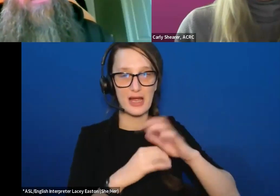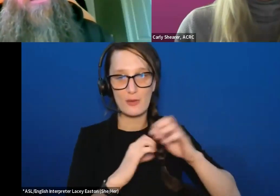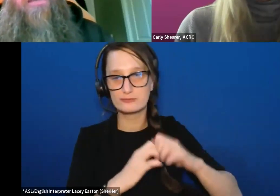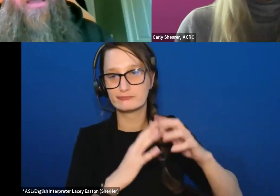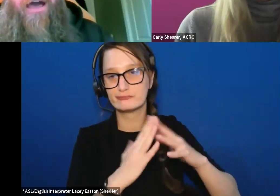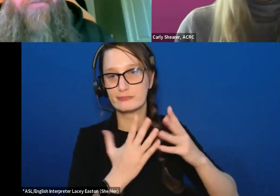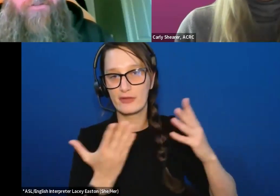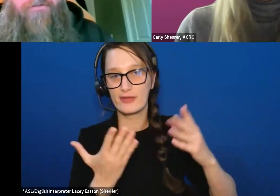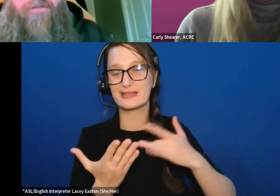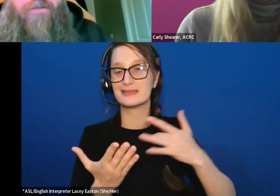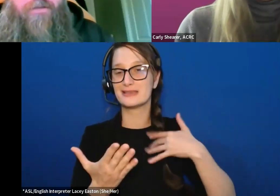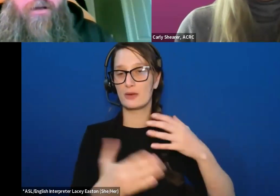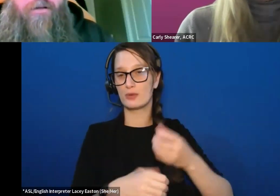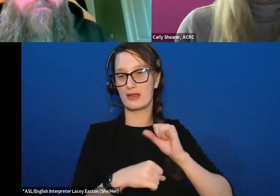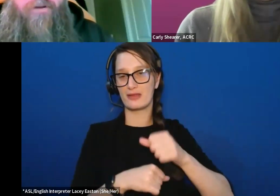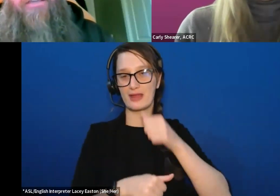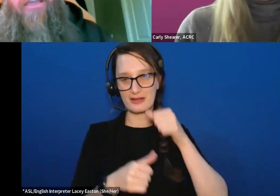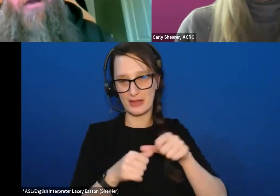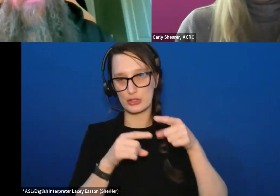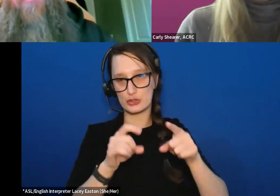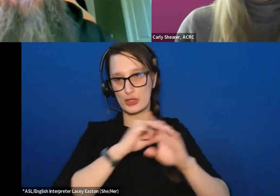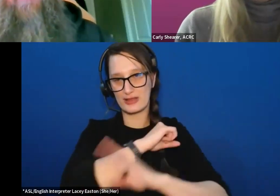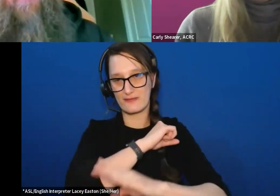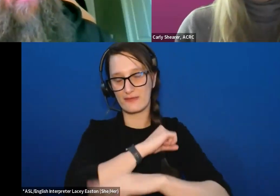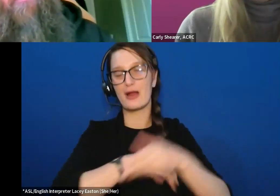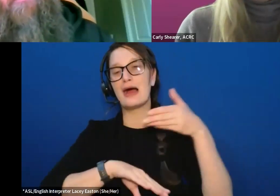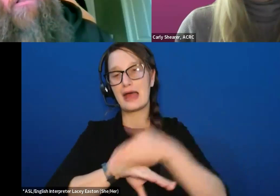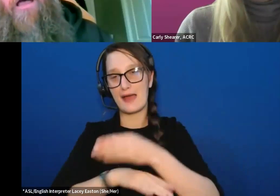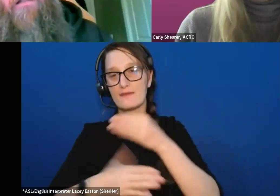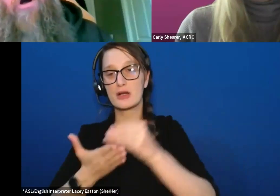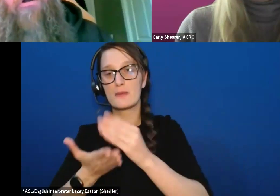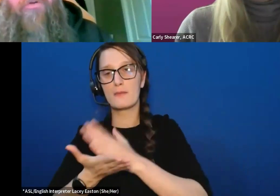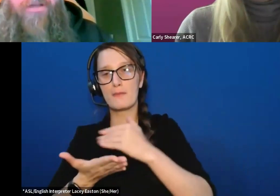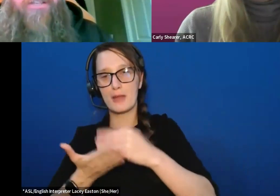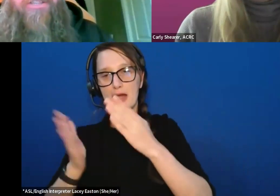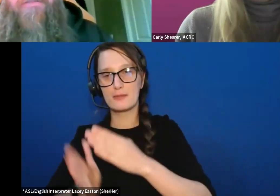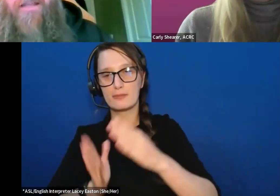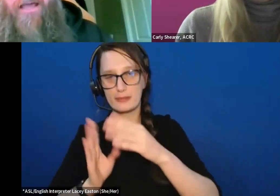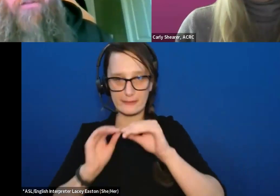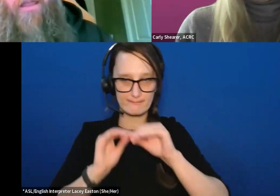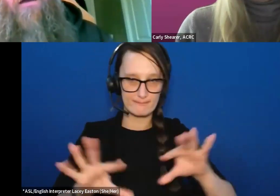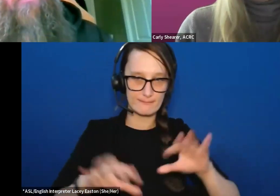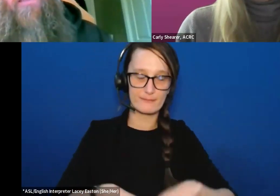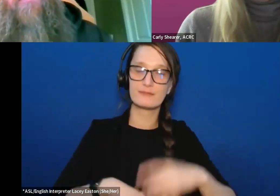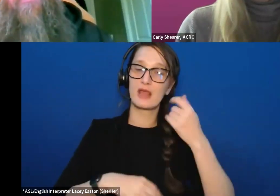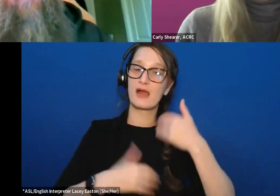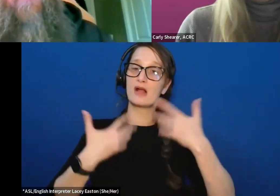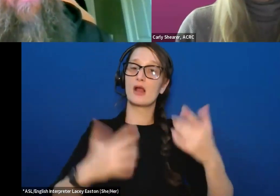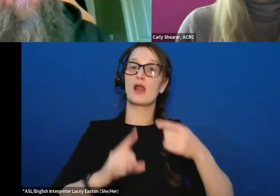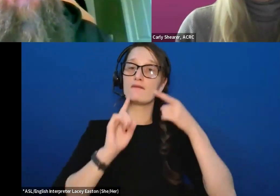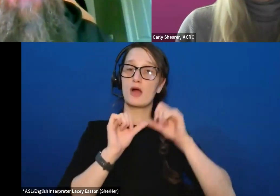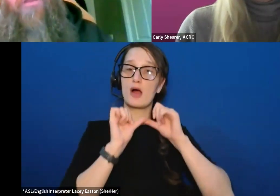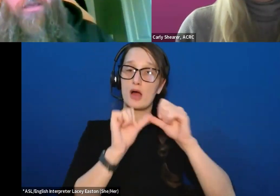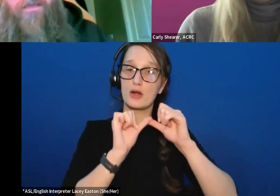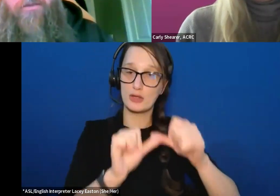in the fall after the budget came out. There's a lot of ongoing initiatives that happen now, and the